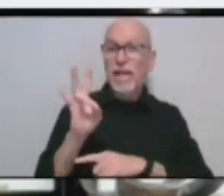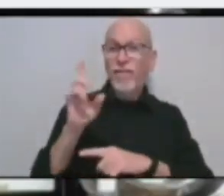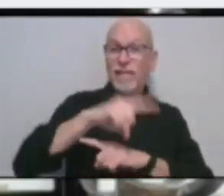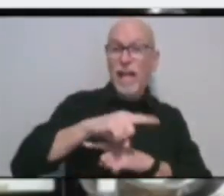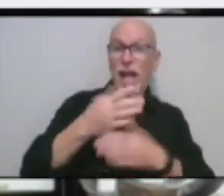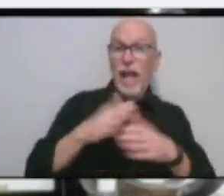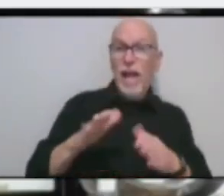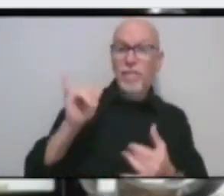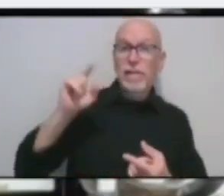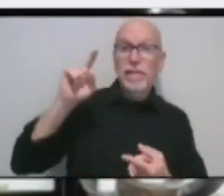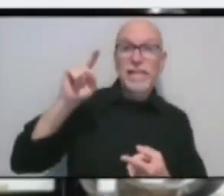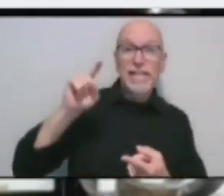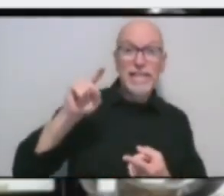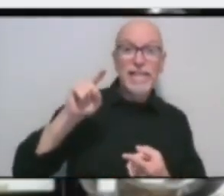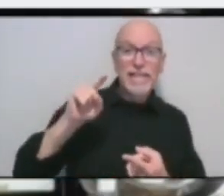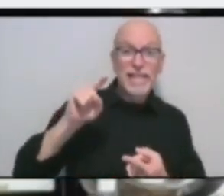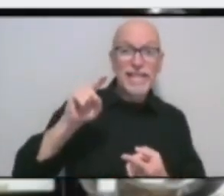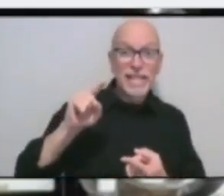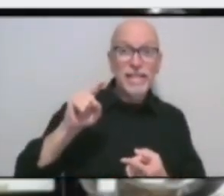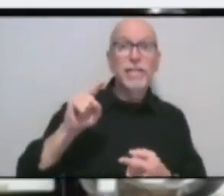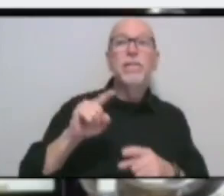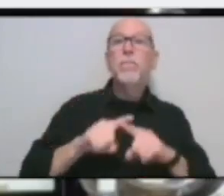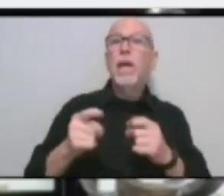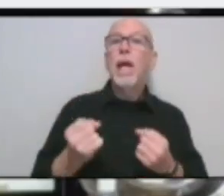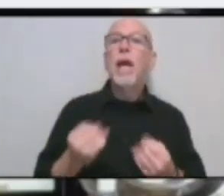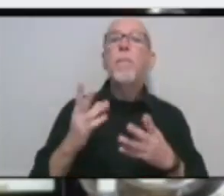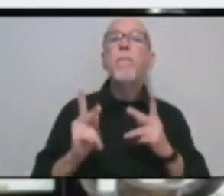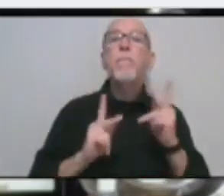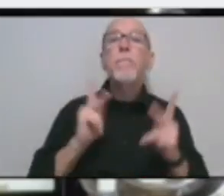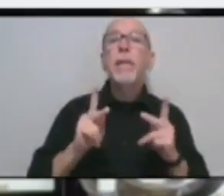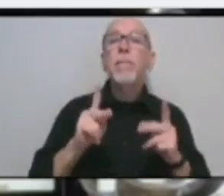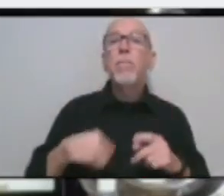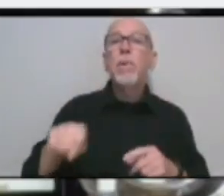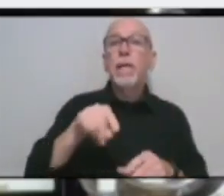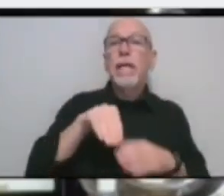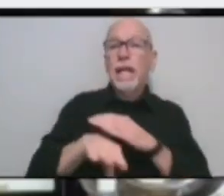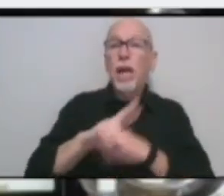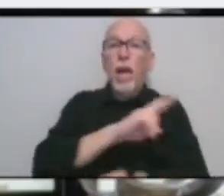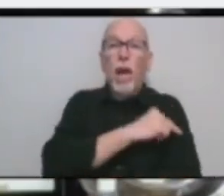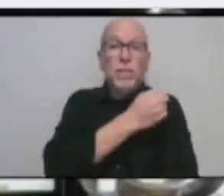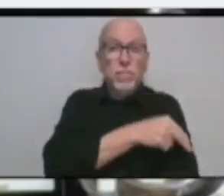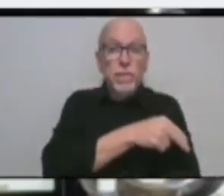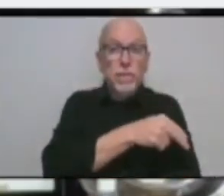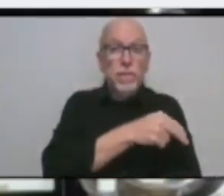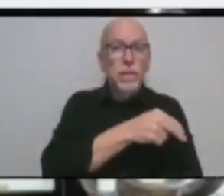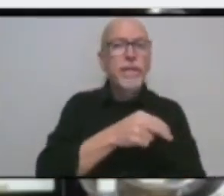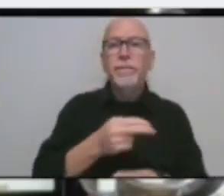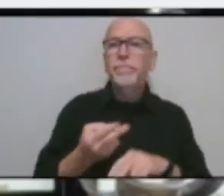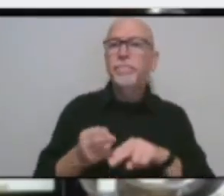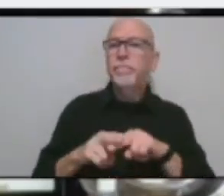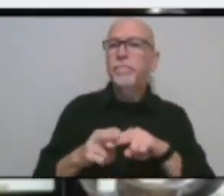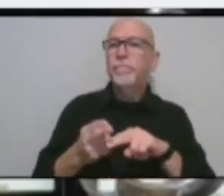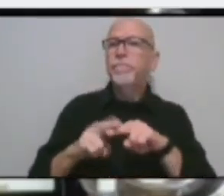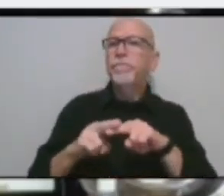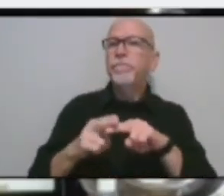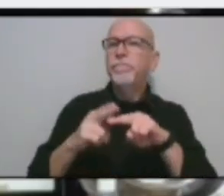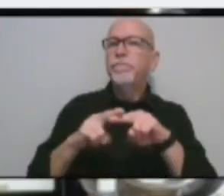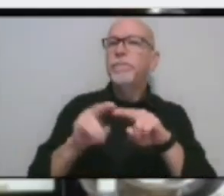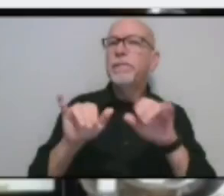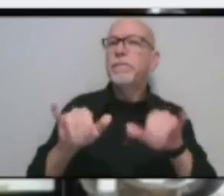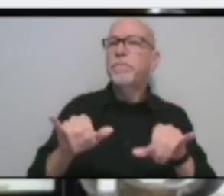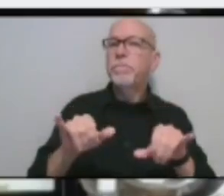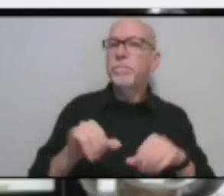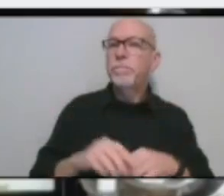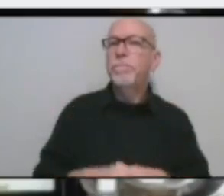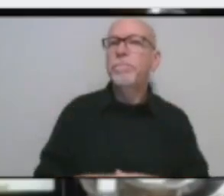down, the number of people hospitalized continues to rise, and the number